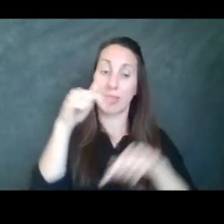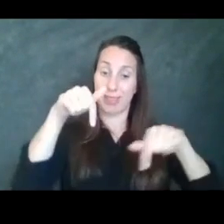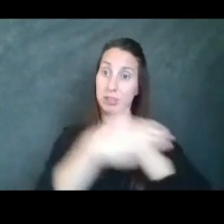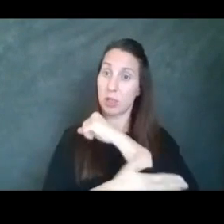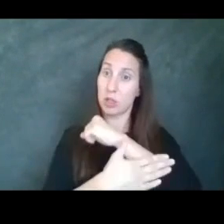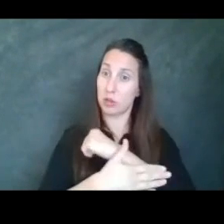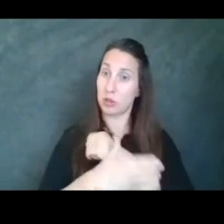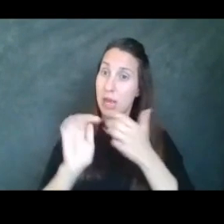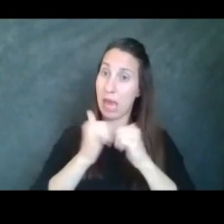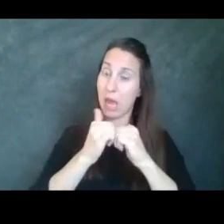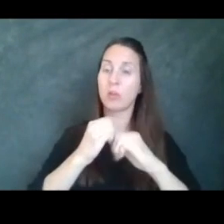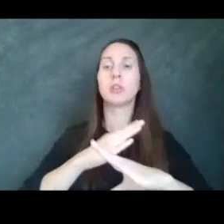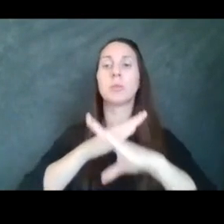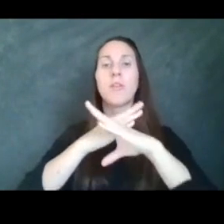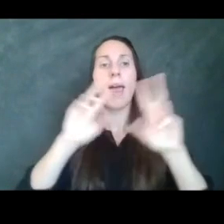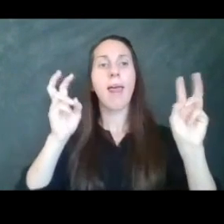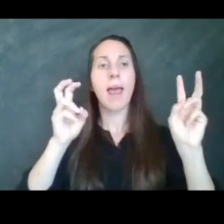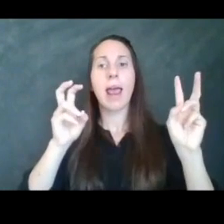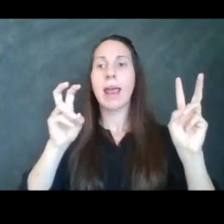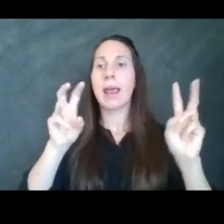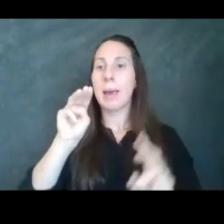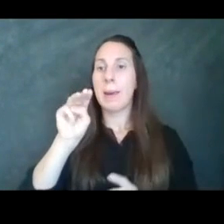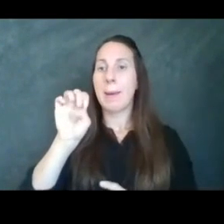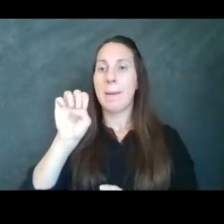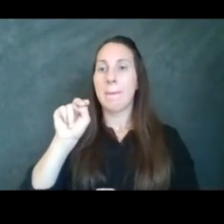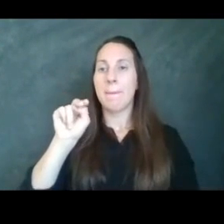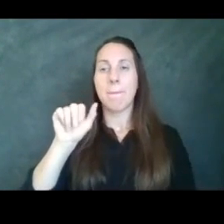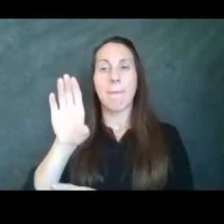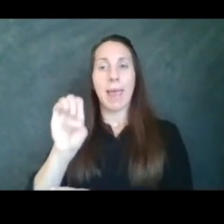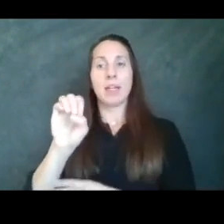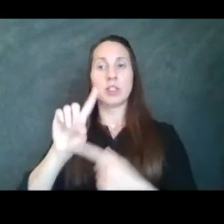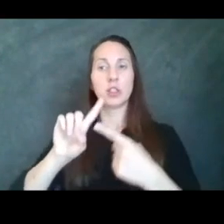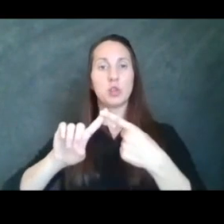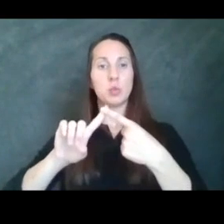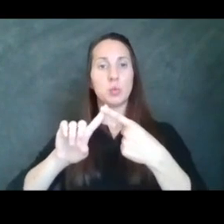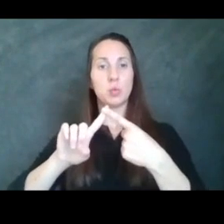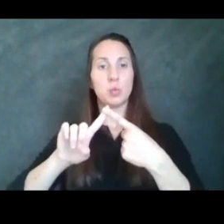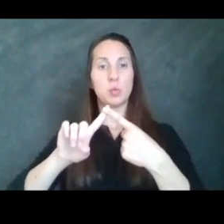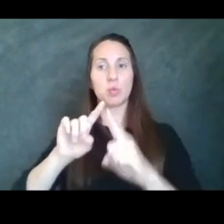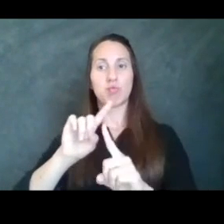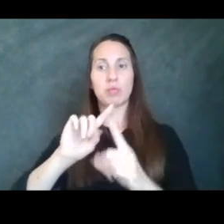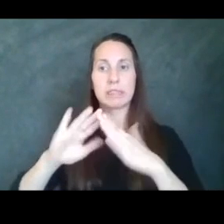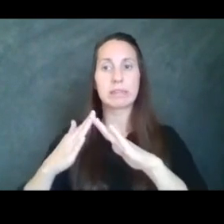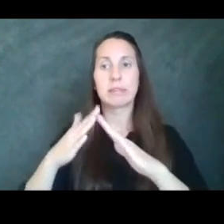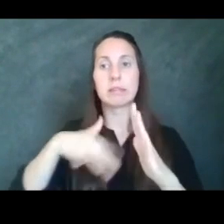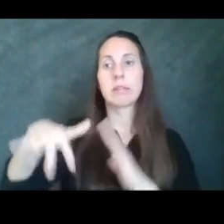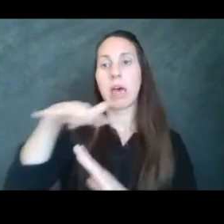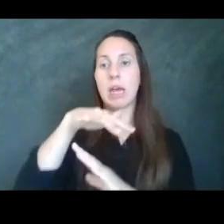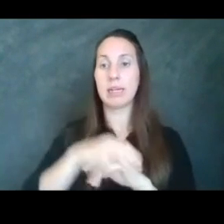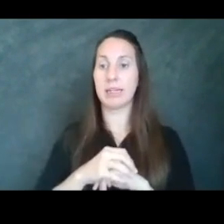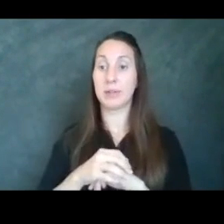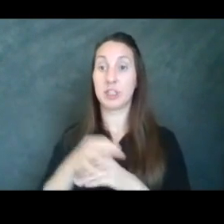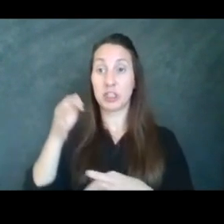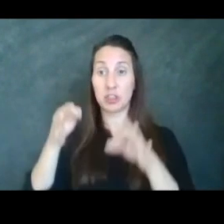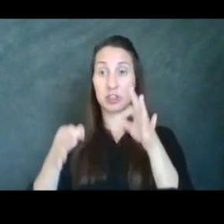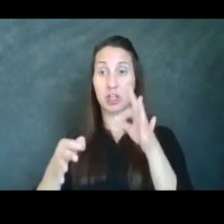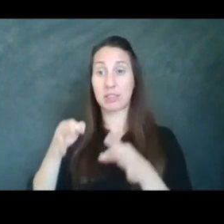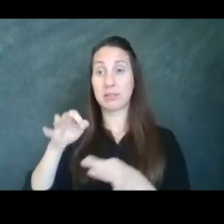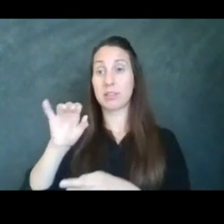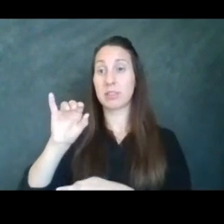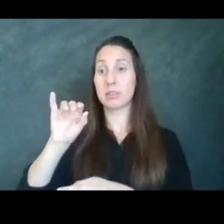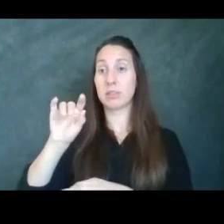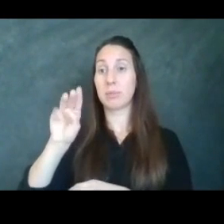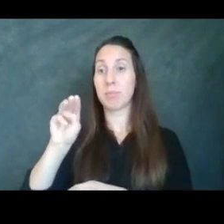prevent, quote, a menace to society and civilization. Justice Thurgood Marshall described our treatment